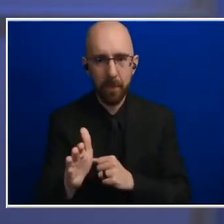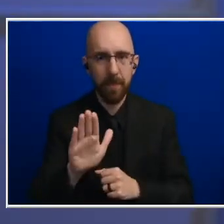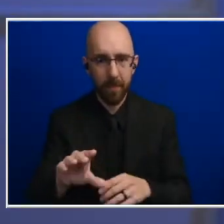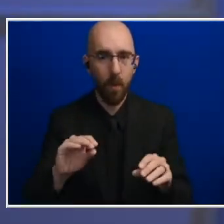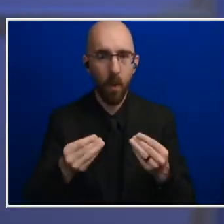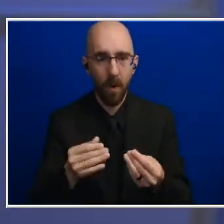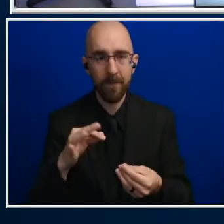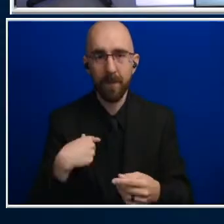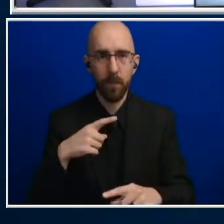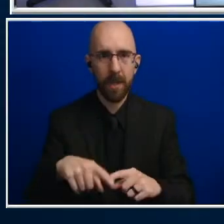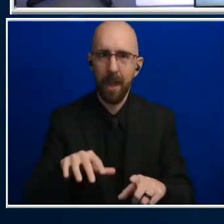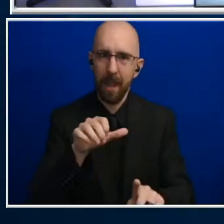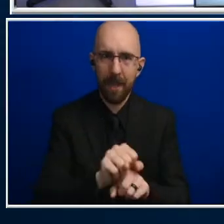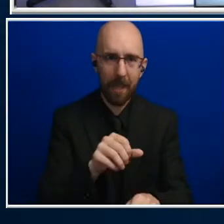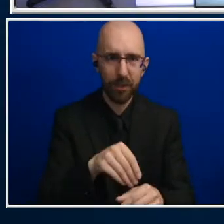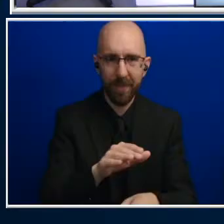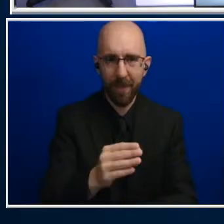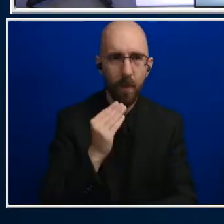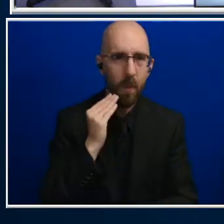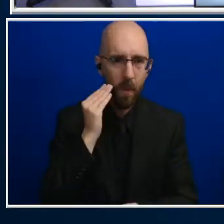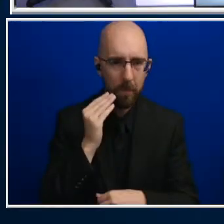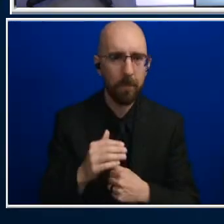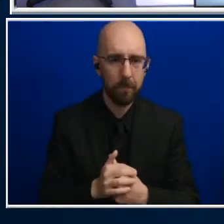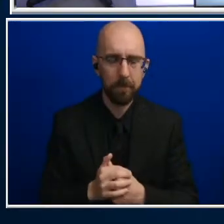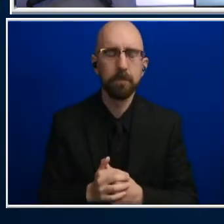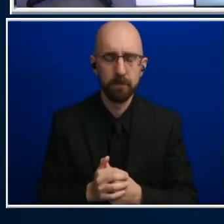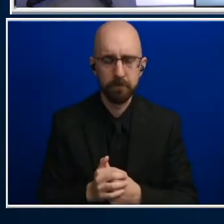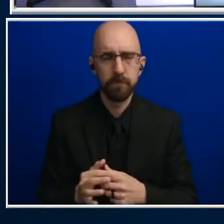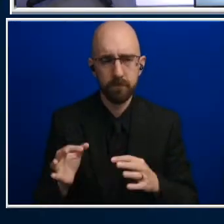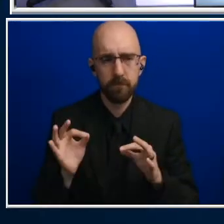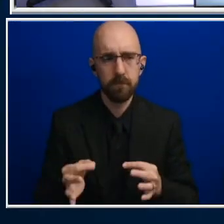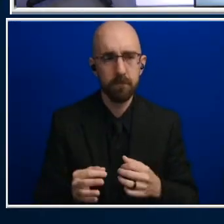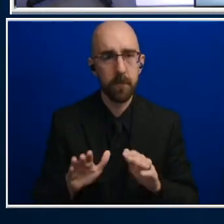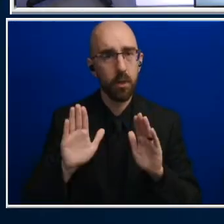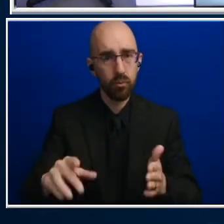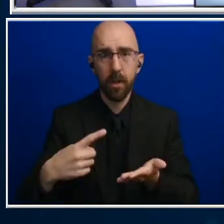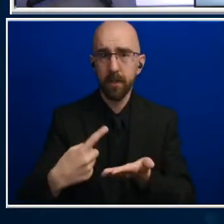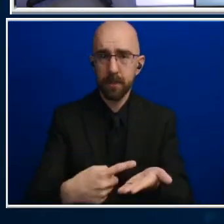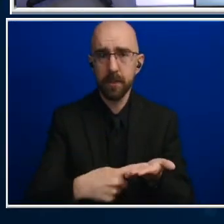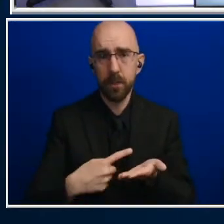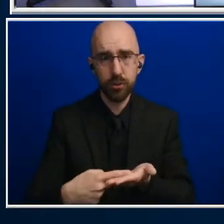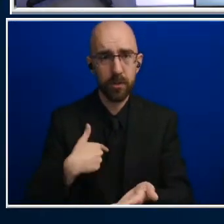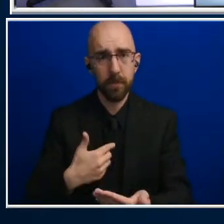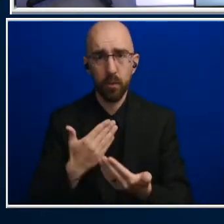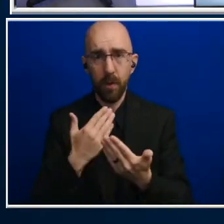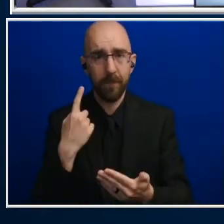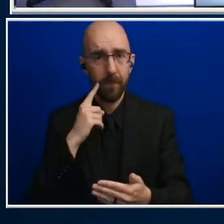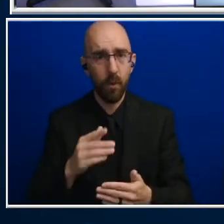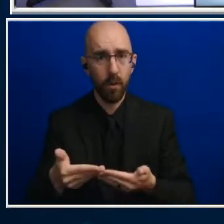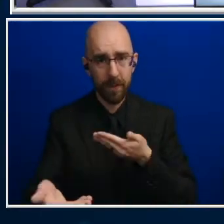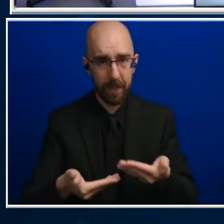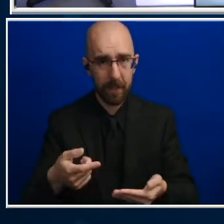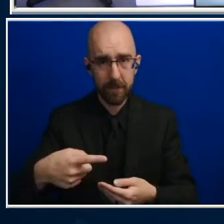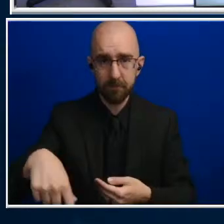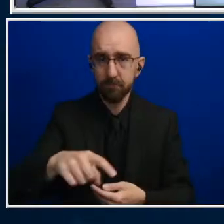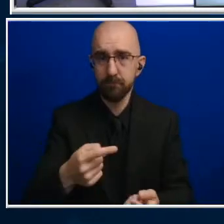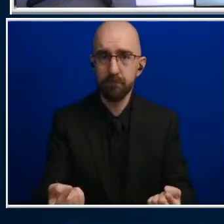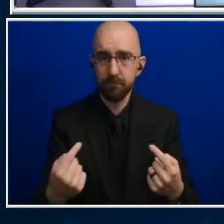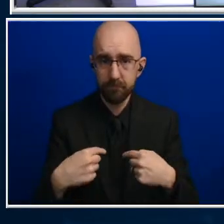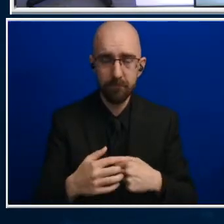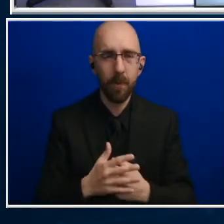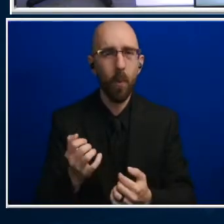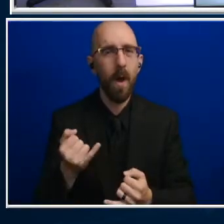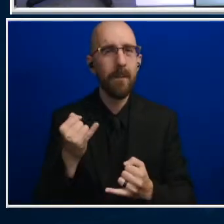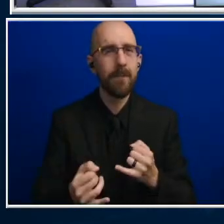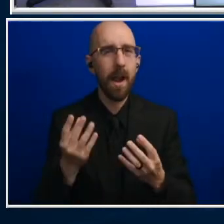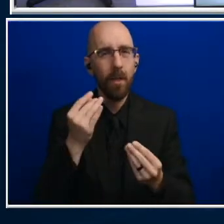own home. Yeah, absolutely. This has been a great discussion. I'm grateful to our guests for being here. I want to get some final thoughts before we go. We'll